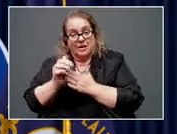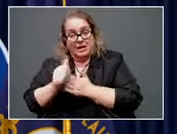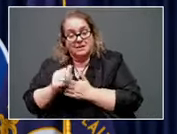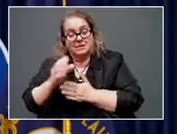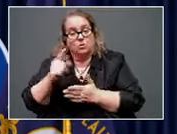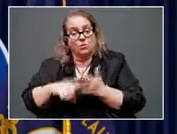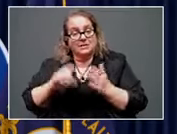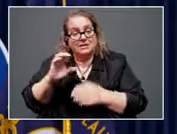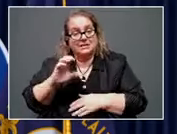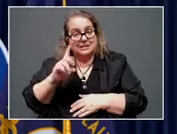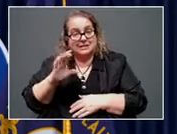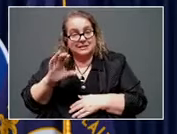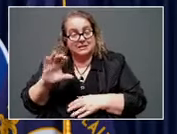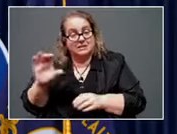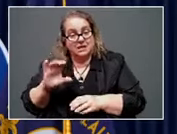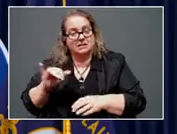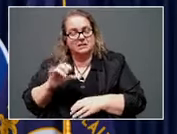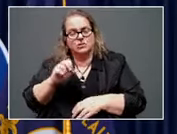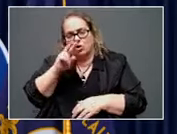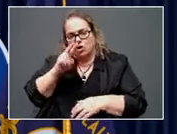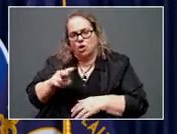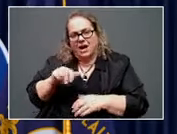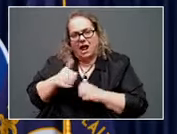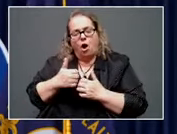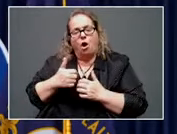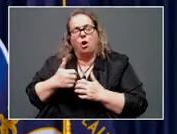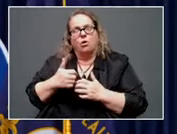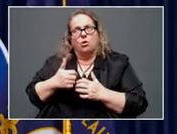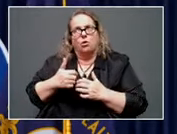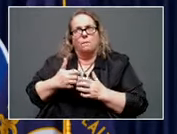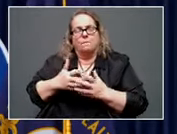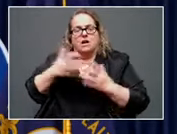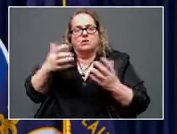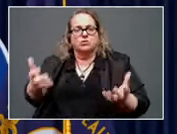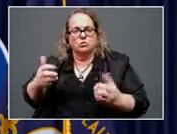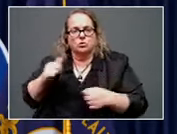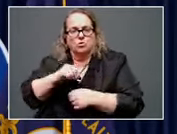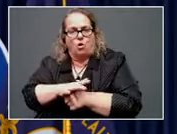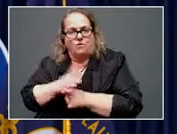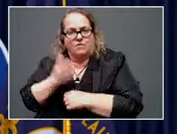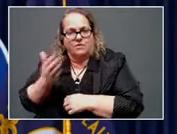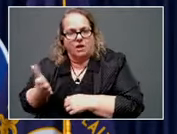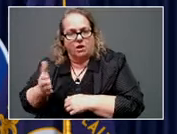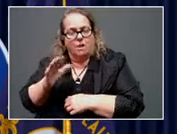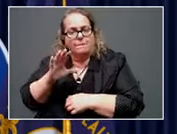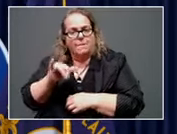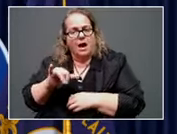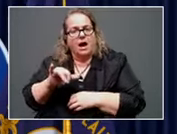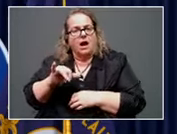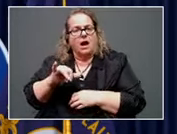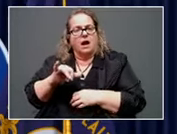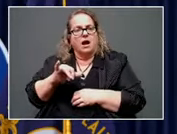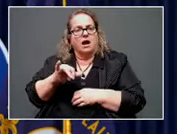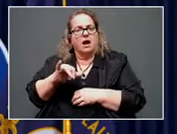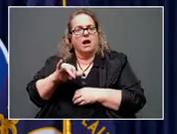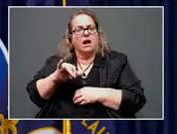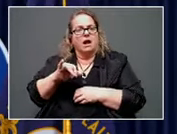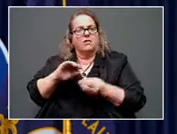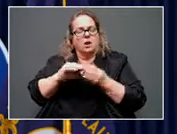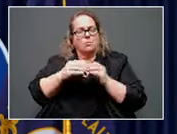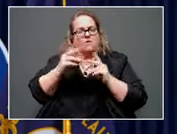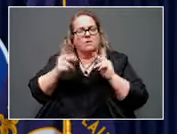at the prevalence of COVID by the amount of people hospitalized for it. But you can,